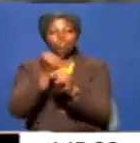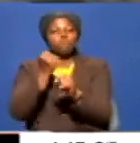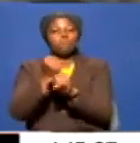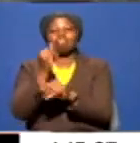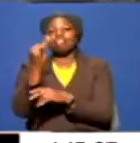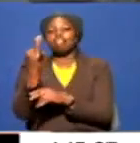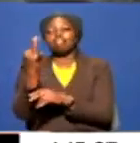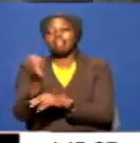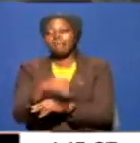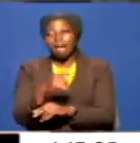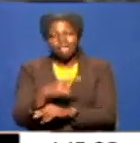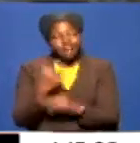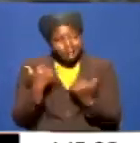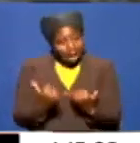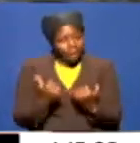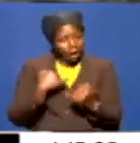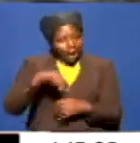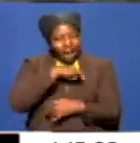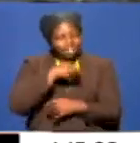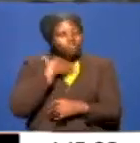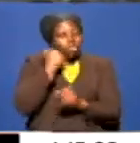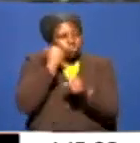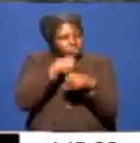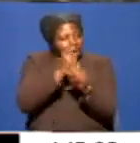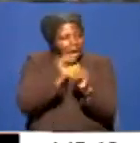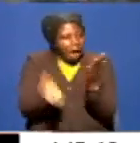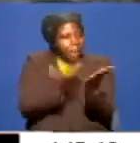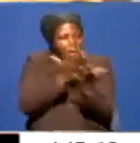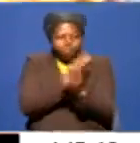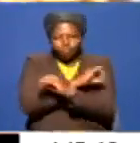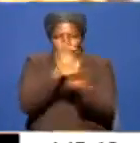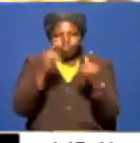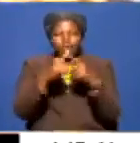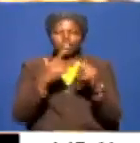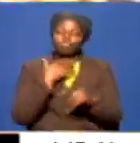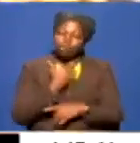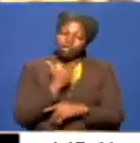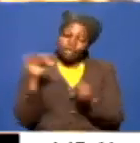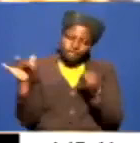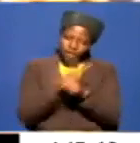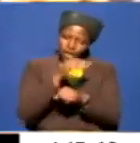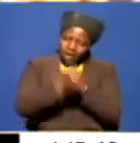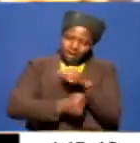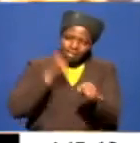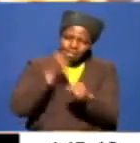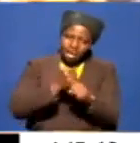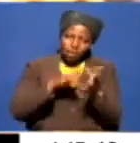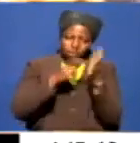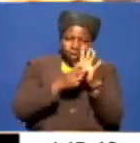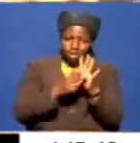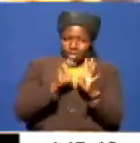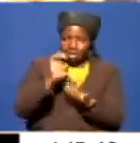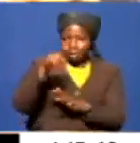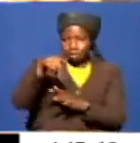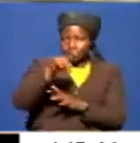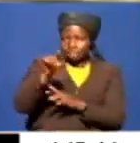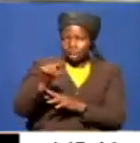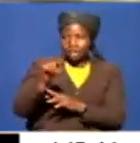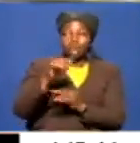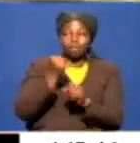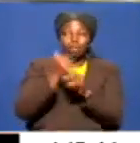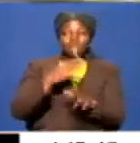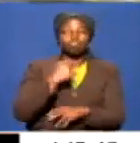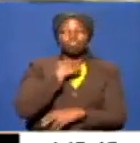tutoe application, tunataka tupatie contract ya 1 full year. EPZ Workers Union noted that they received